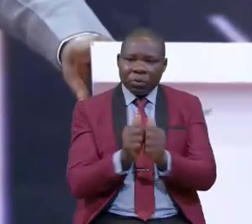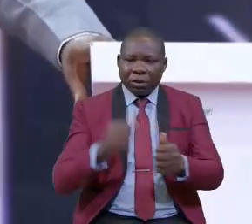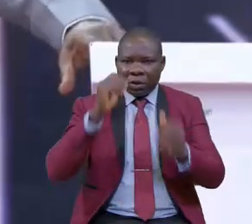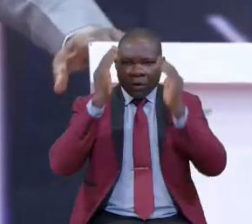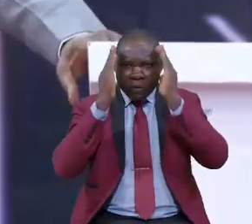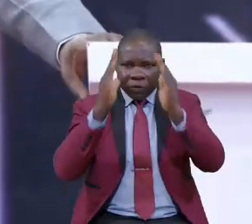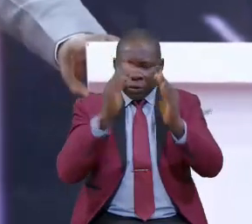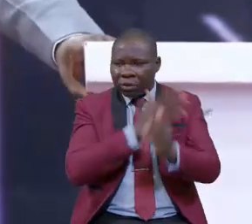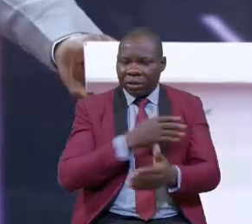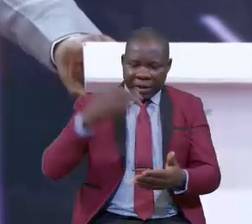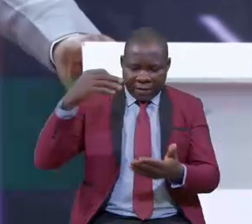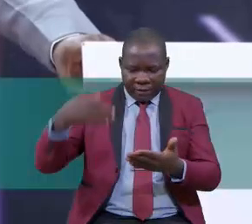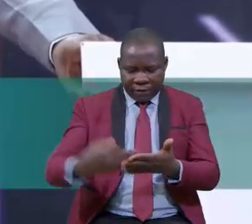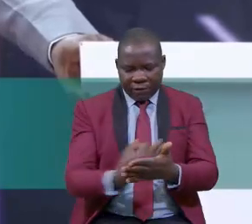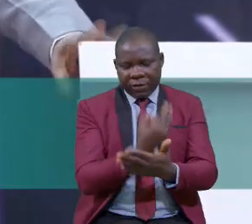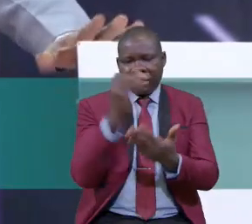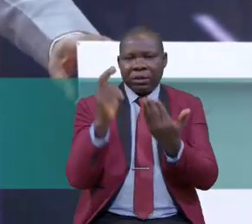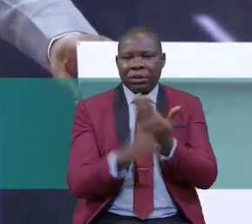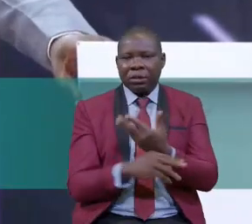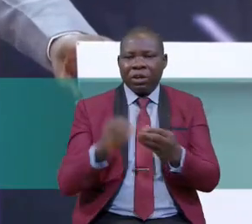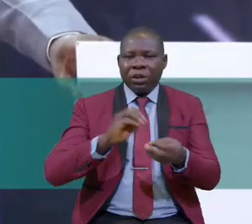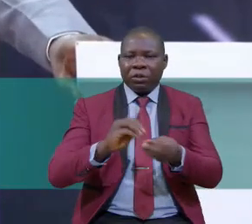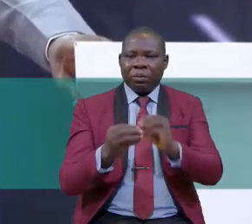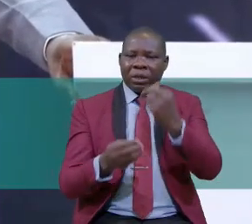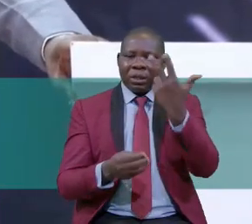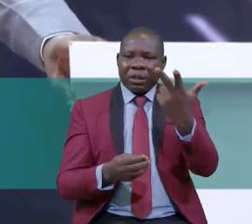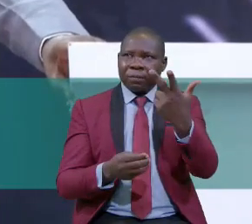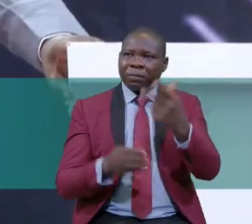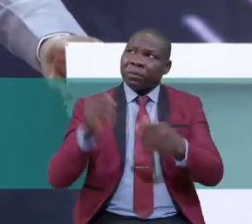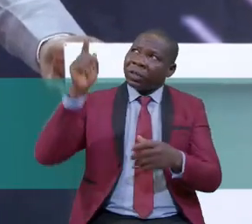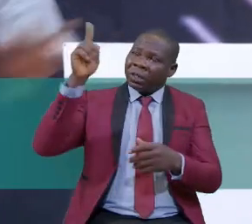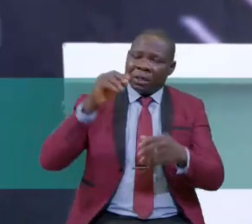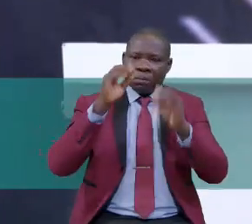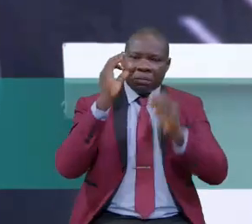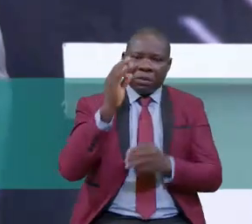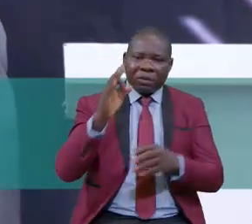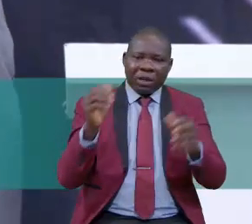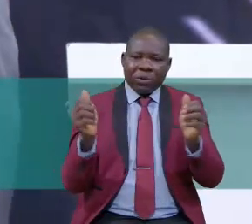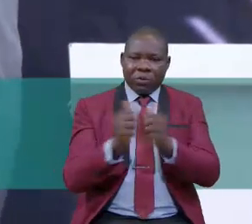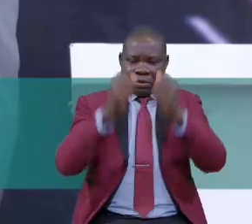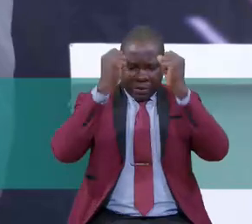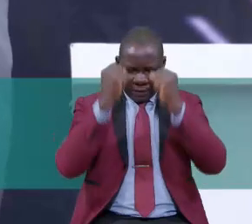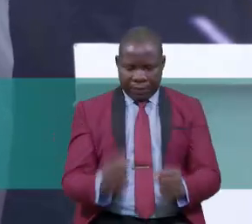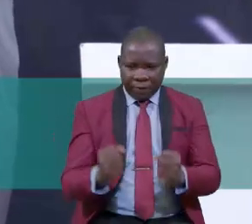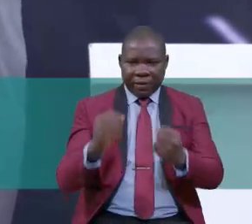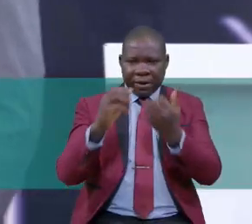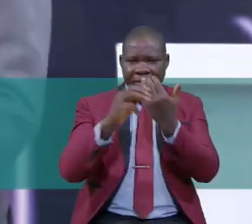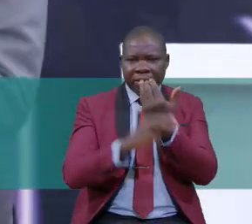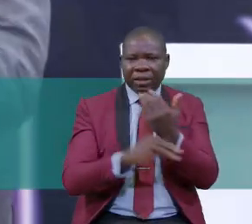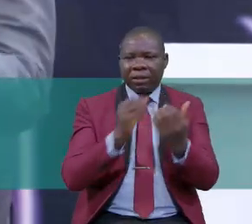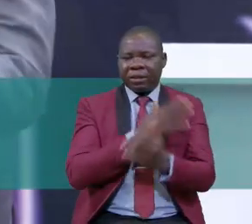and finality. That's our minister, firmness and finality. If this